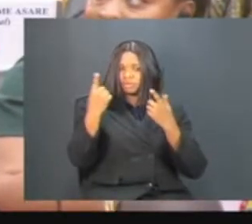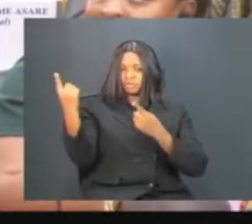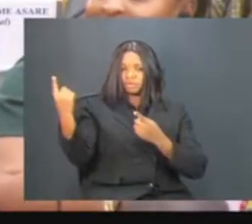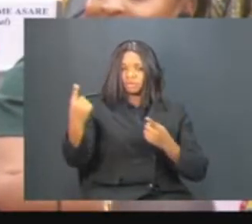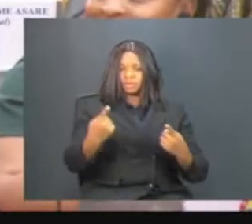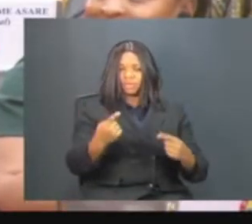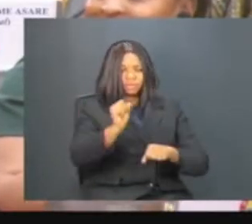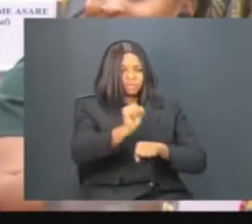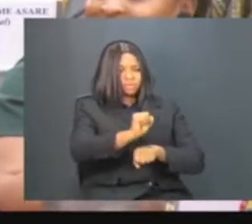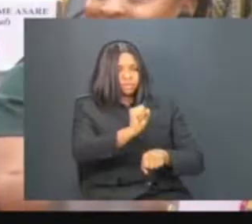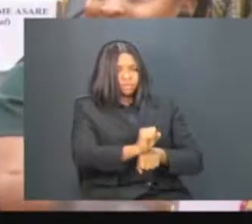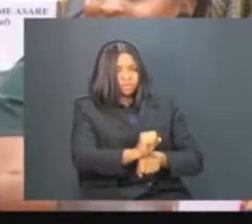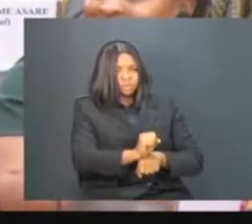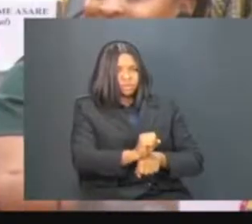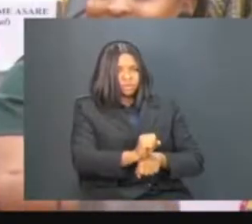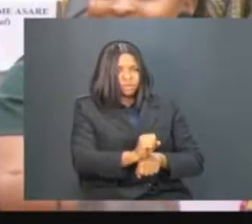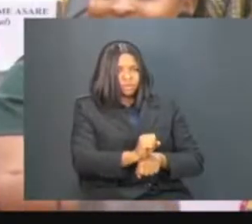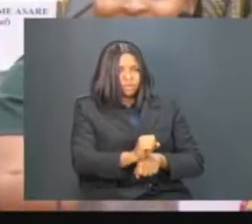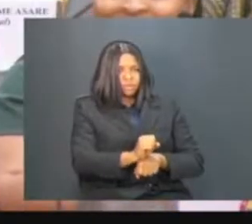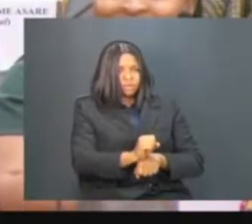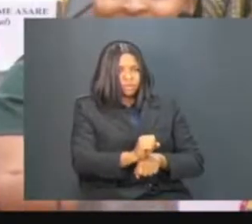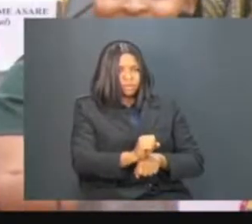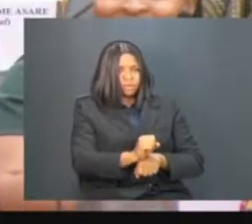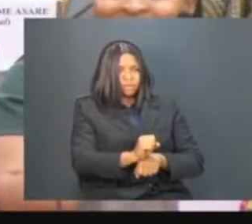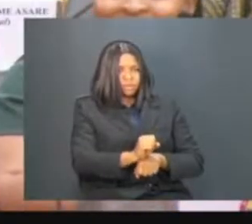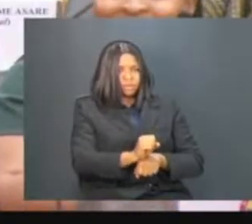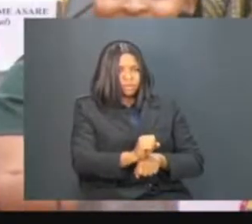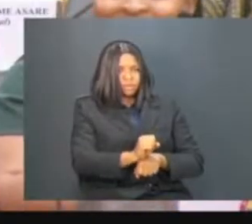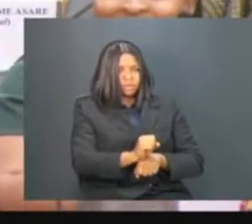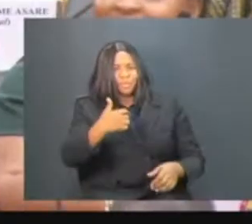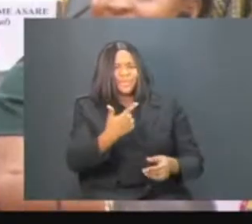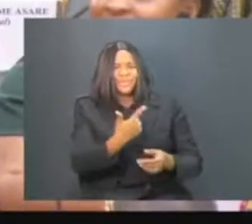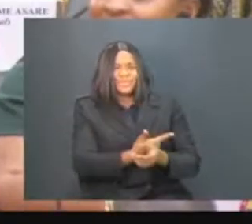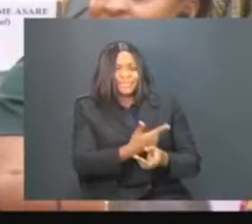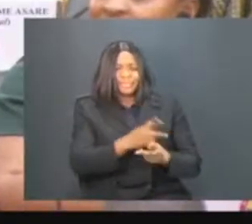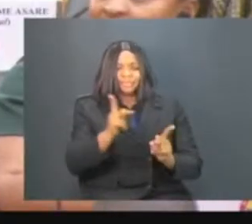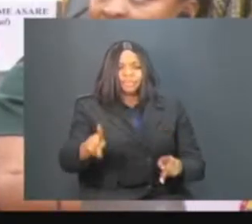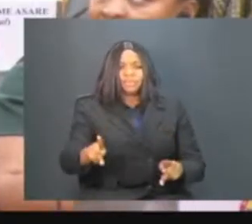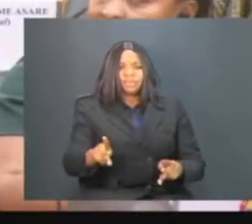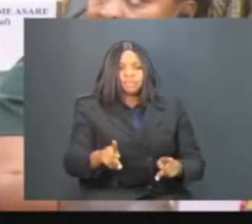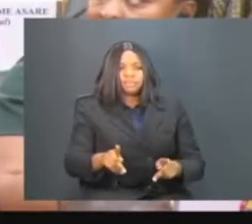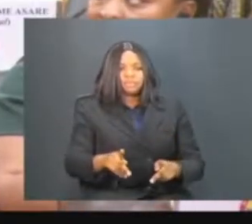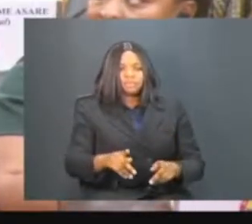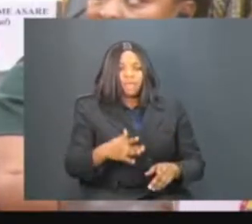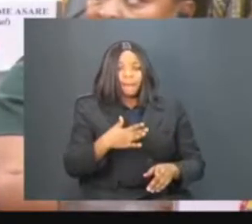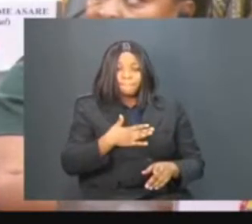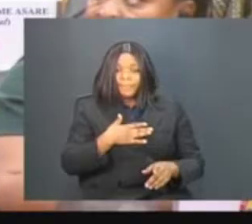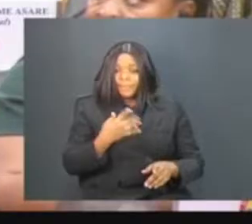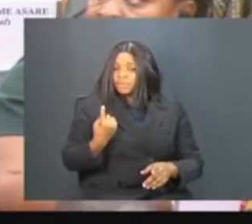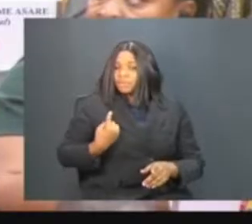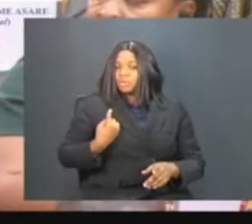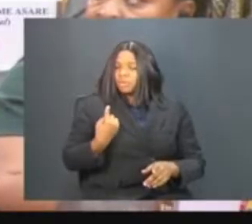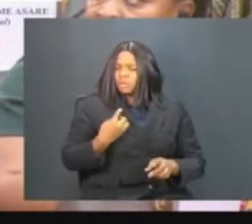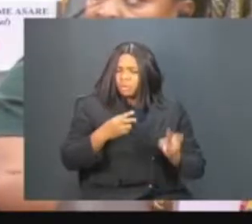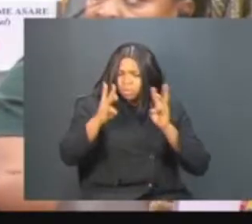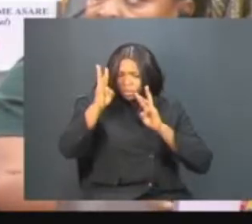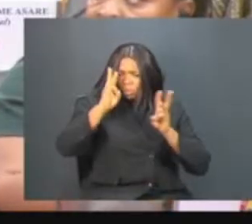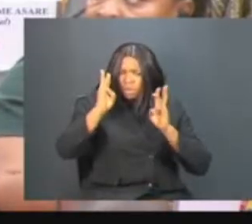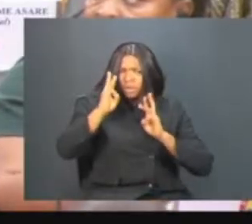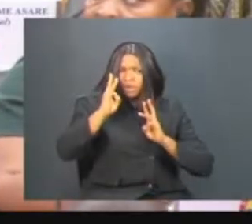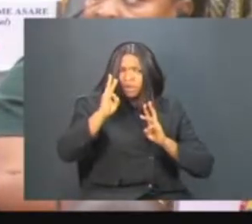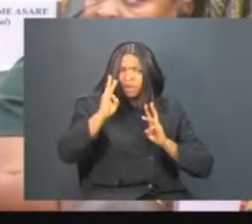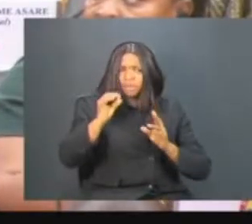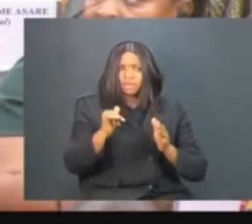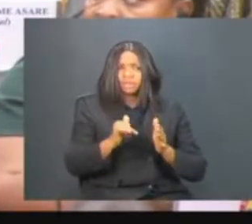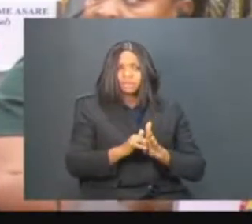work and I felt proud as a Ghanaian. My only regret, Mr. Speaker, was that I didn't see the news